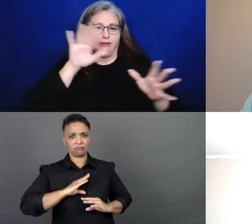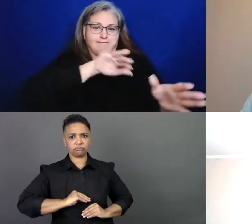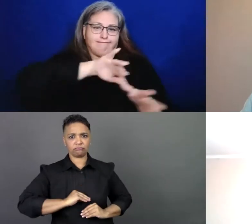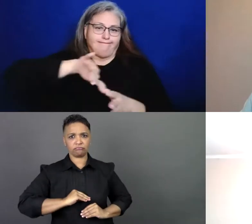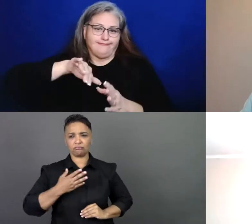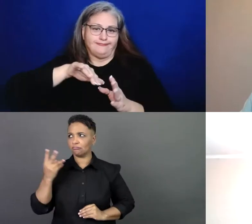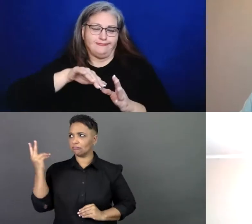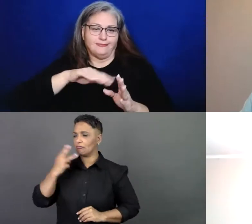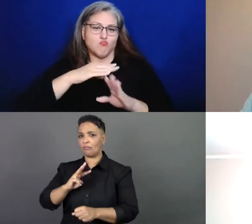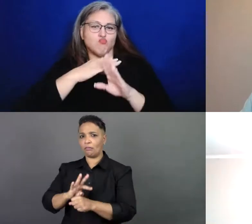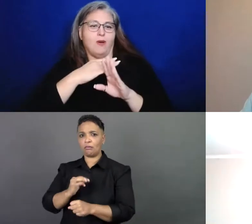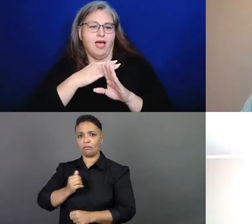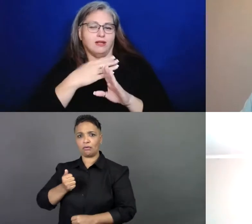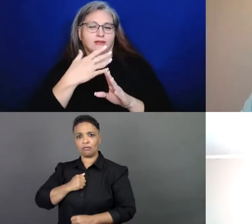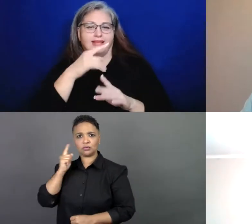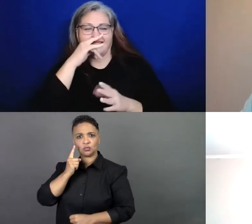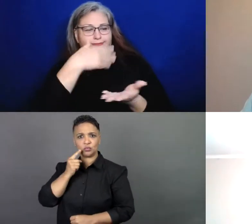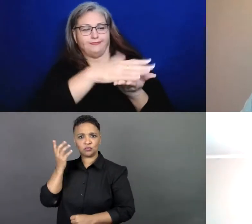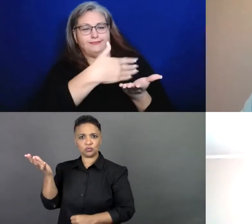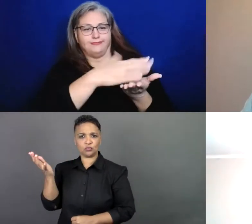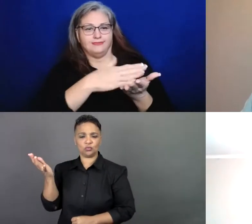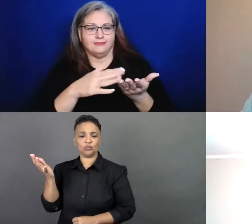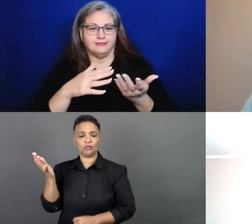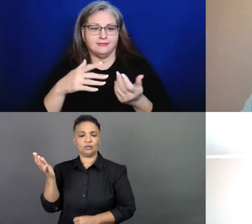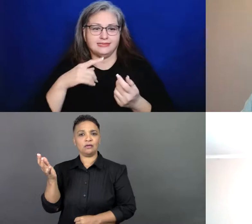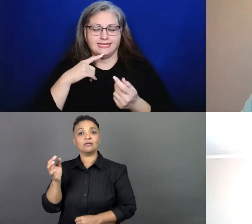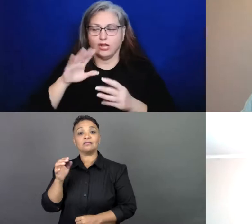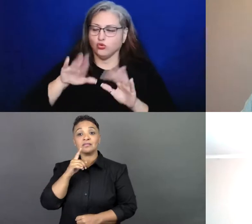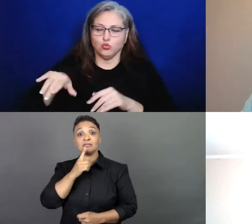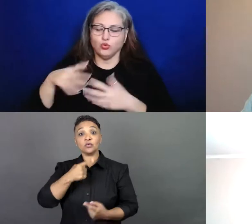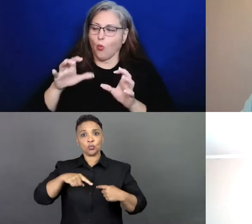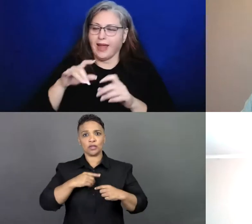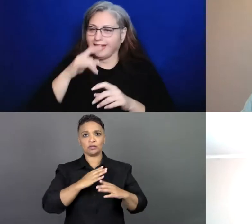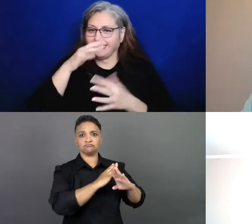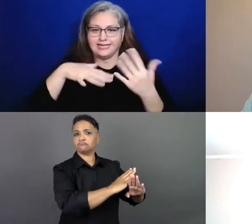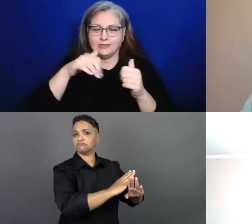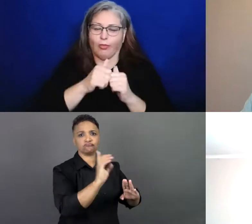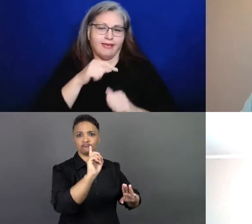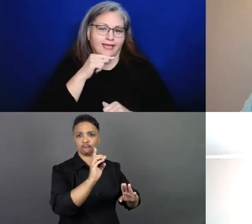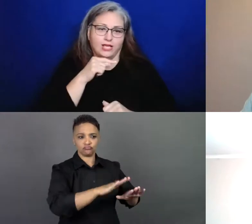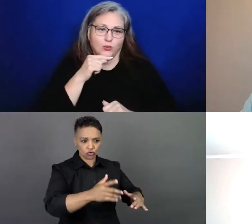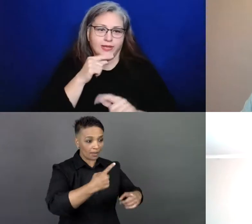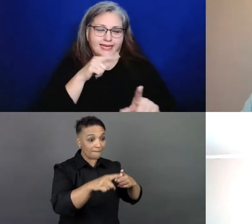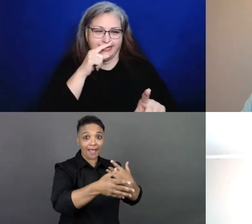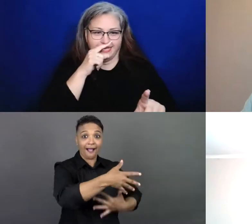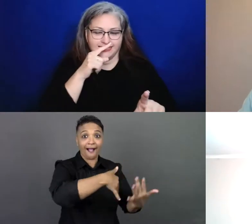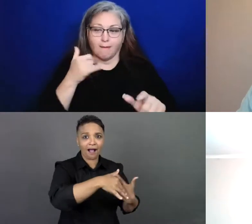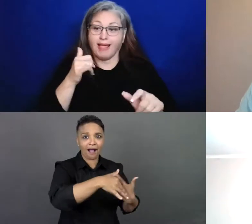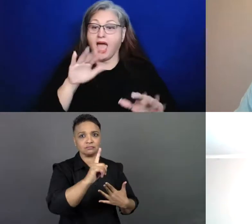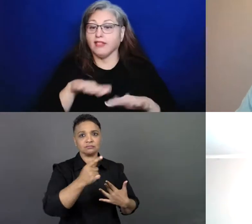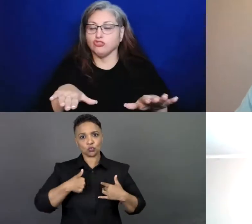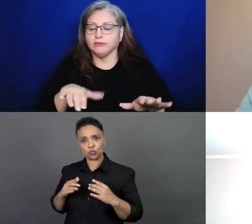parents, they taught us to reserve ourselves from hearing, you know, children, to play with other